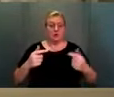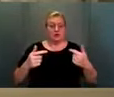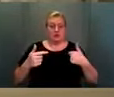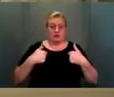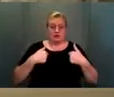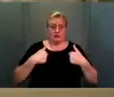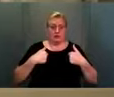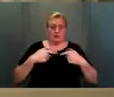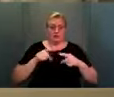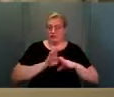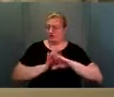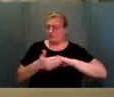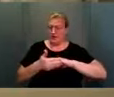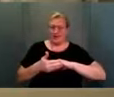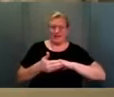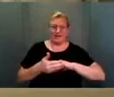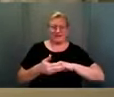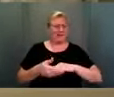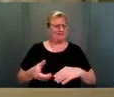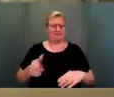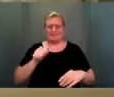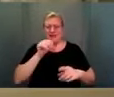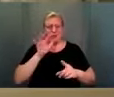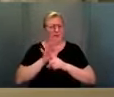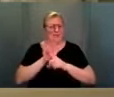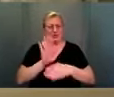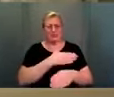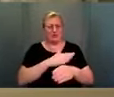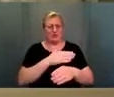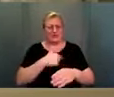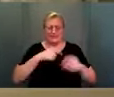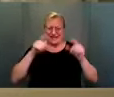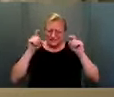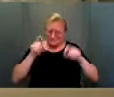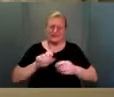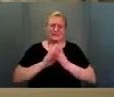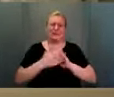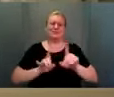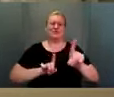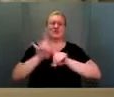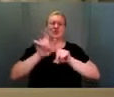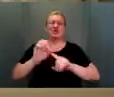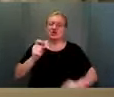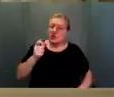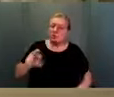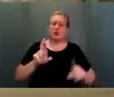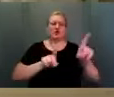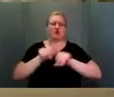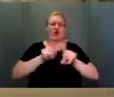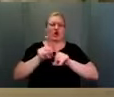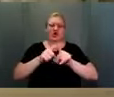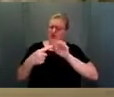doing dancehall and reggae music, I knew I had to become not just a star, but a superstar. A star with superhero-like